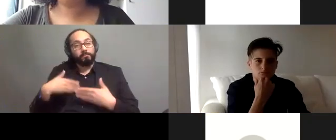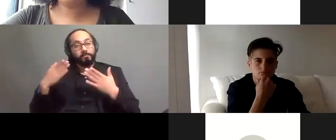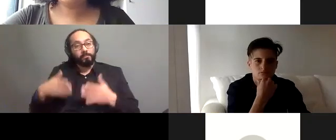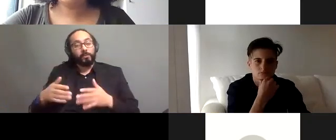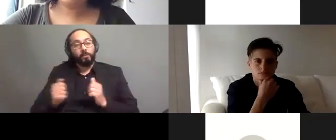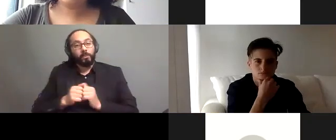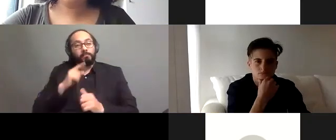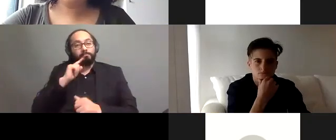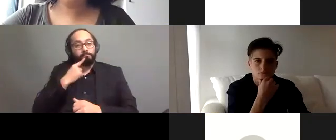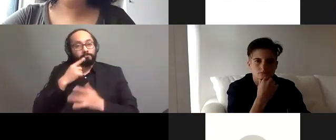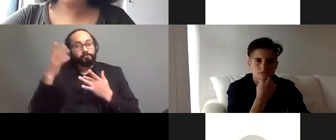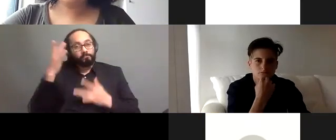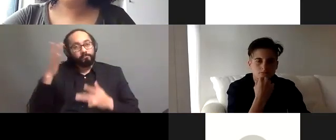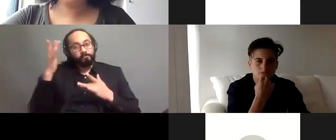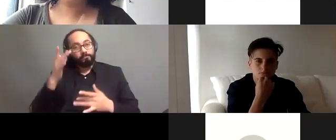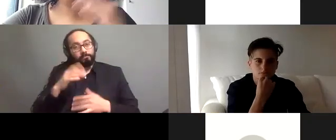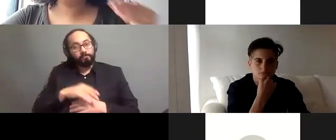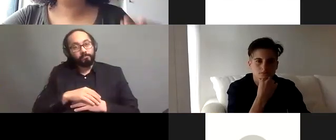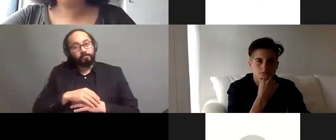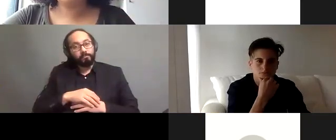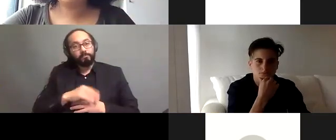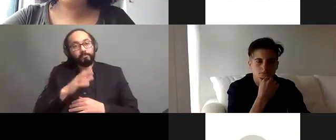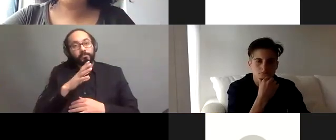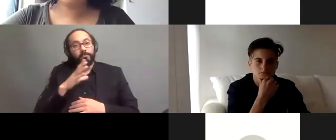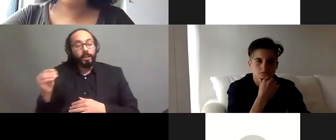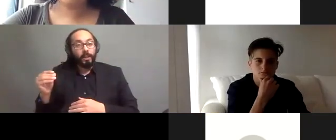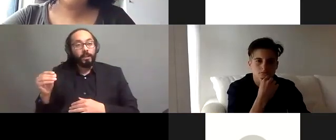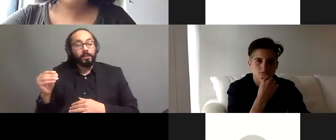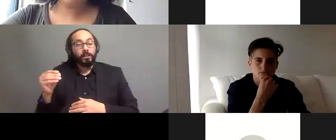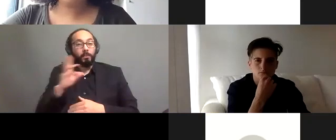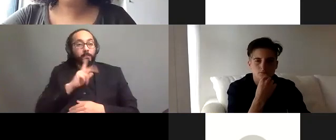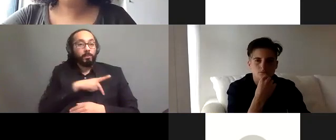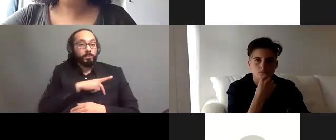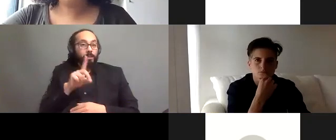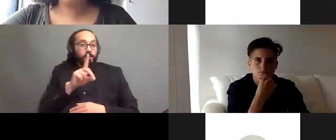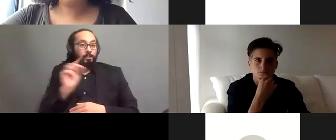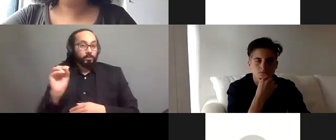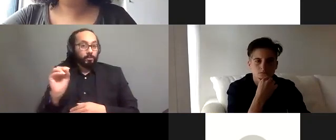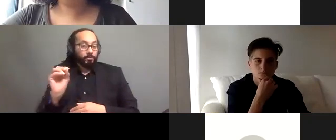illness and borderline personality disorder and